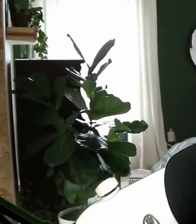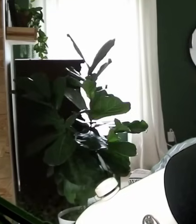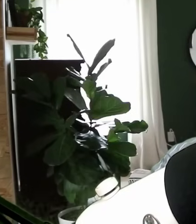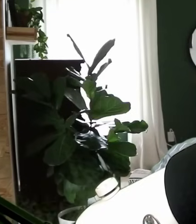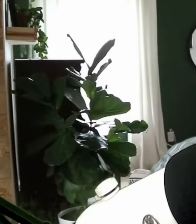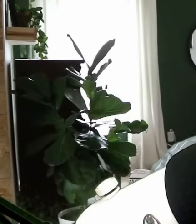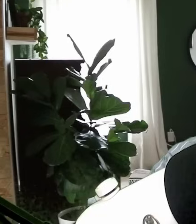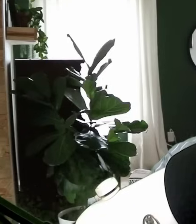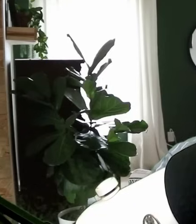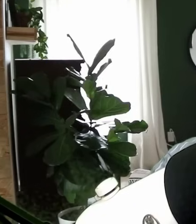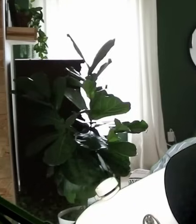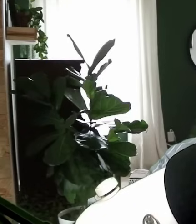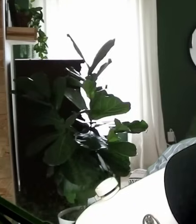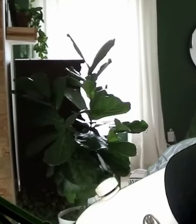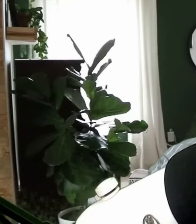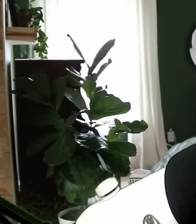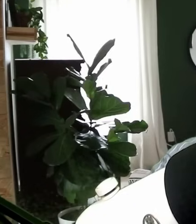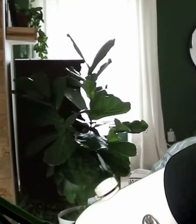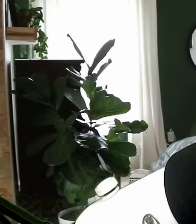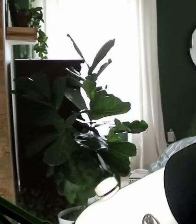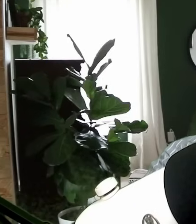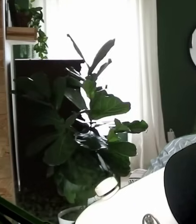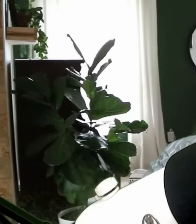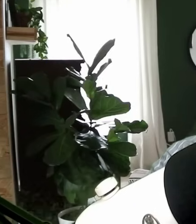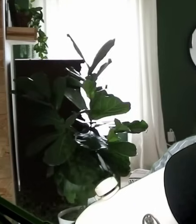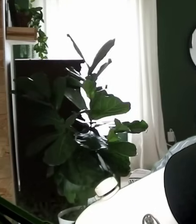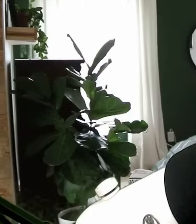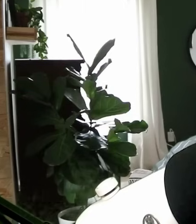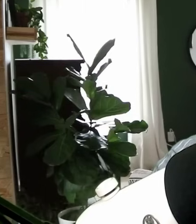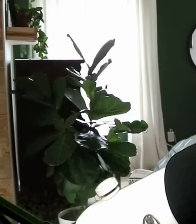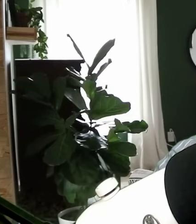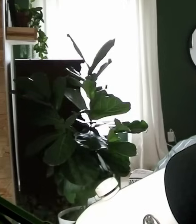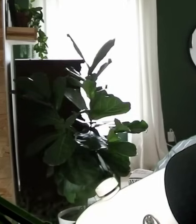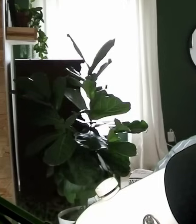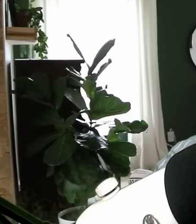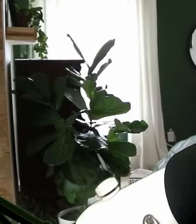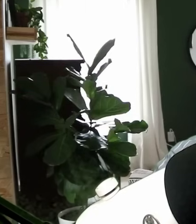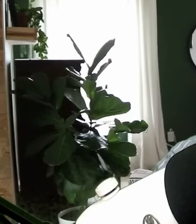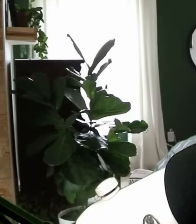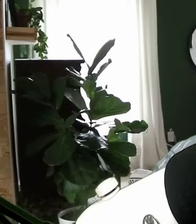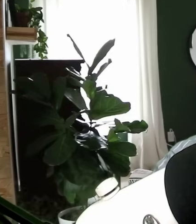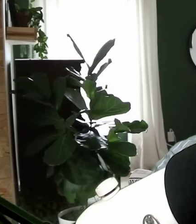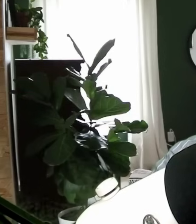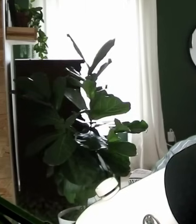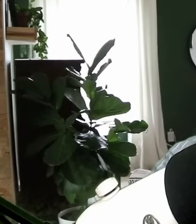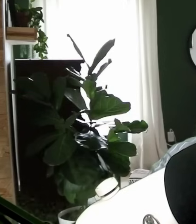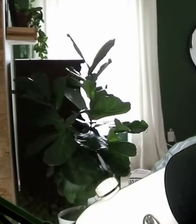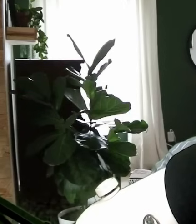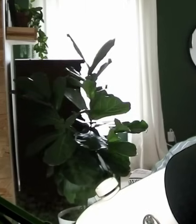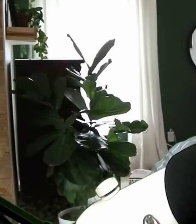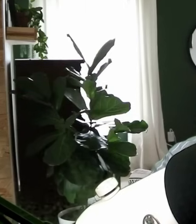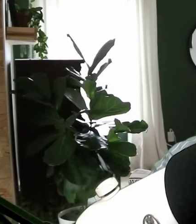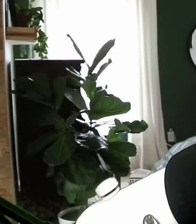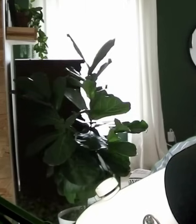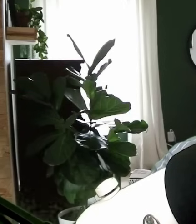convincing themselves many times that it is the truth, it becomes the truth for them. Diba? Yan nga po yung sabi ng propagandista na si Goebbels po